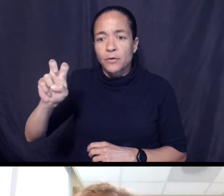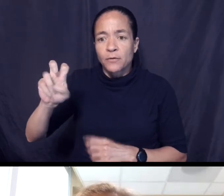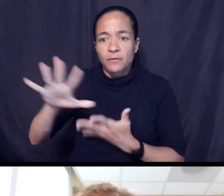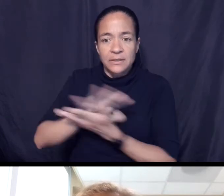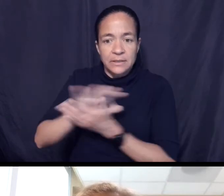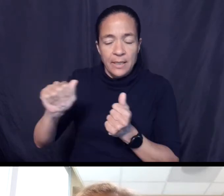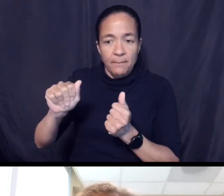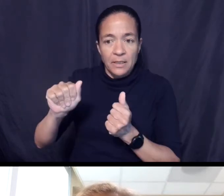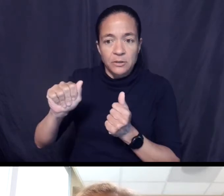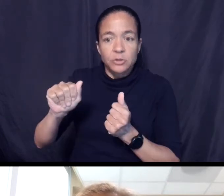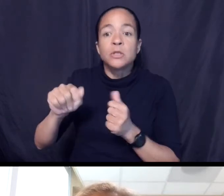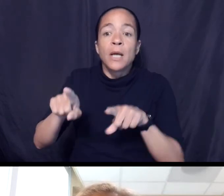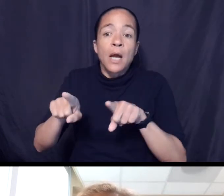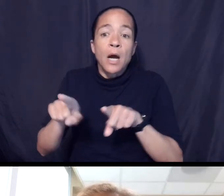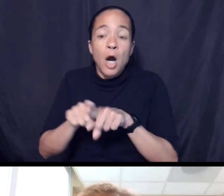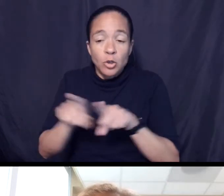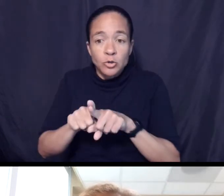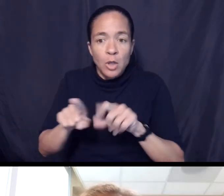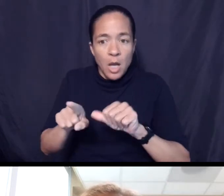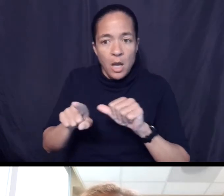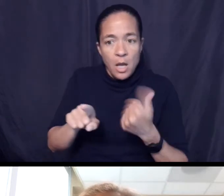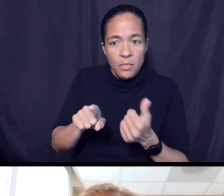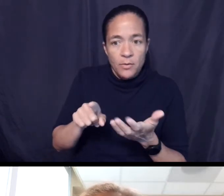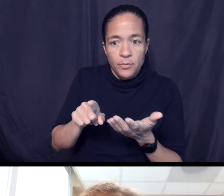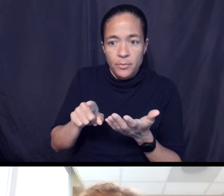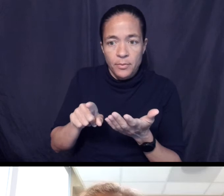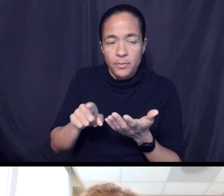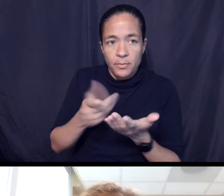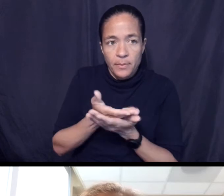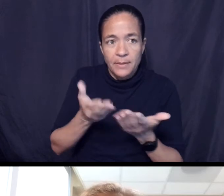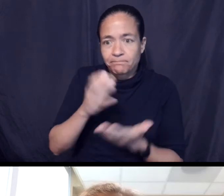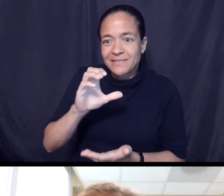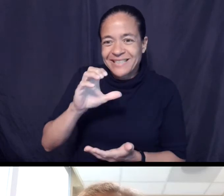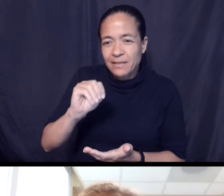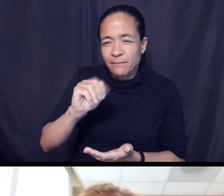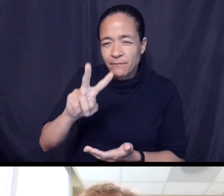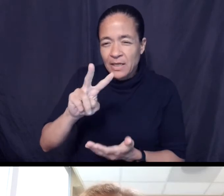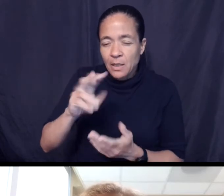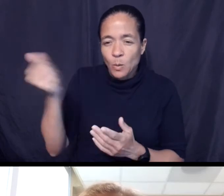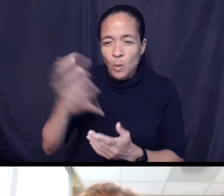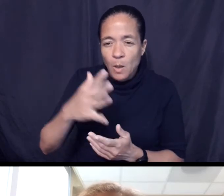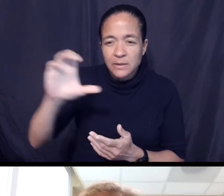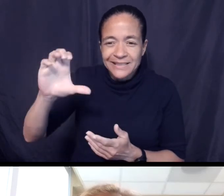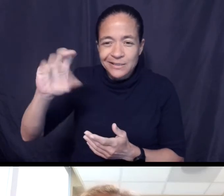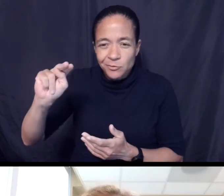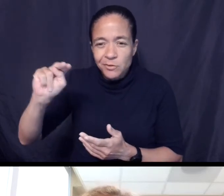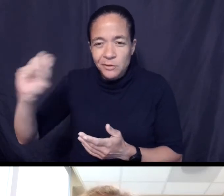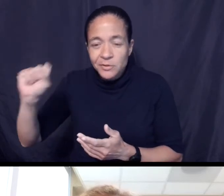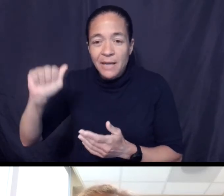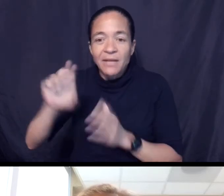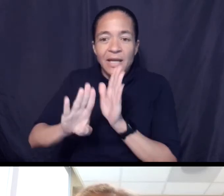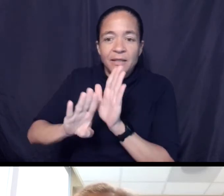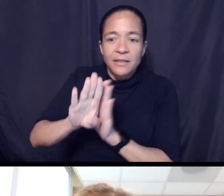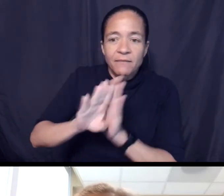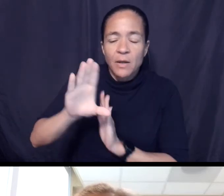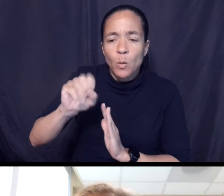the other consequences of CMV in the central nervous system, these patients can also develop